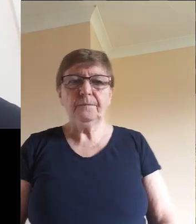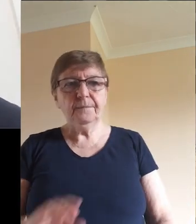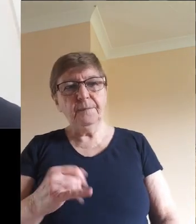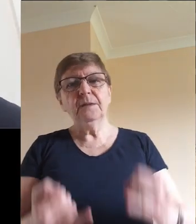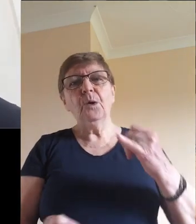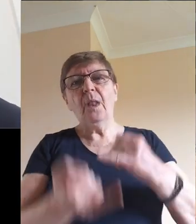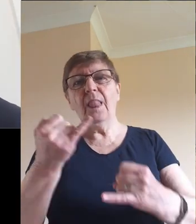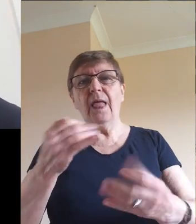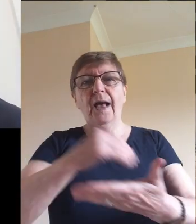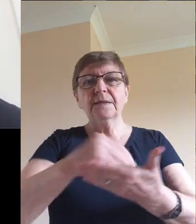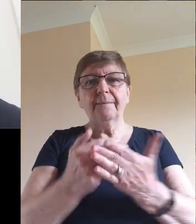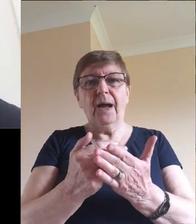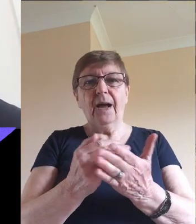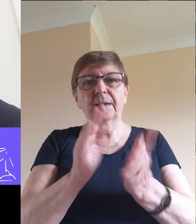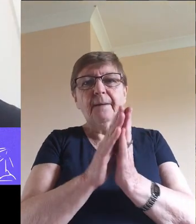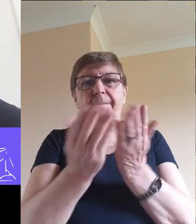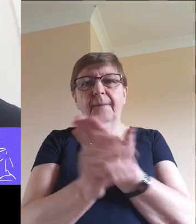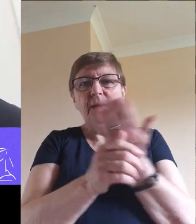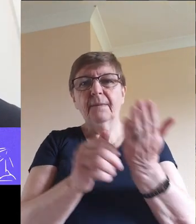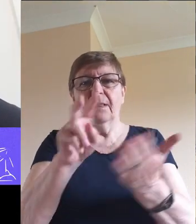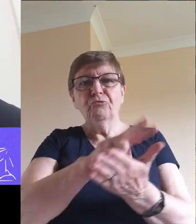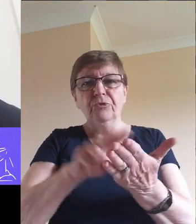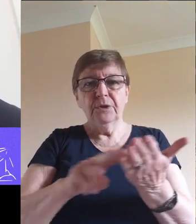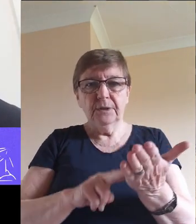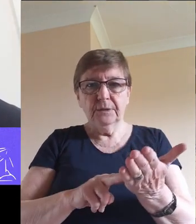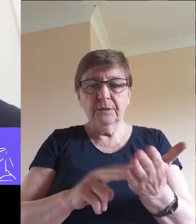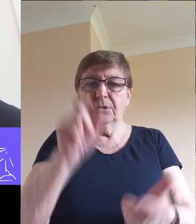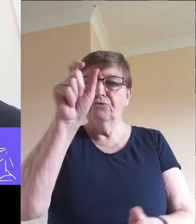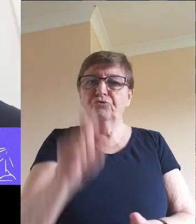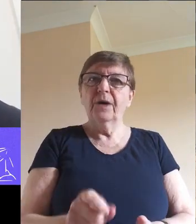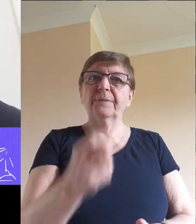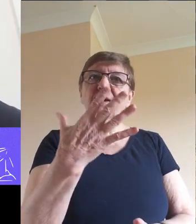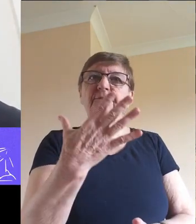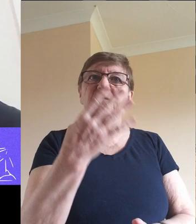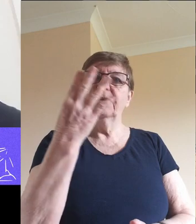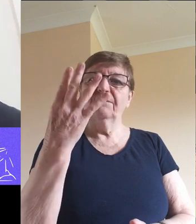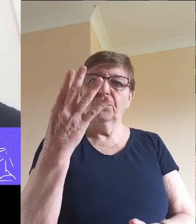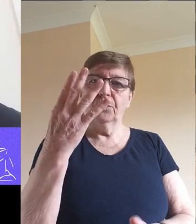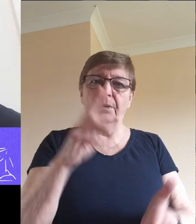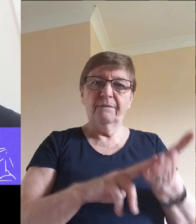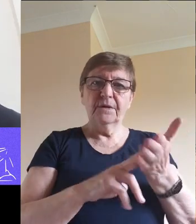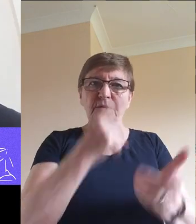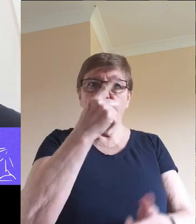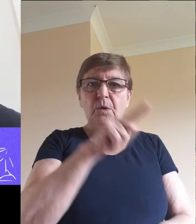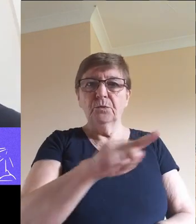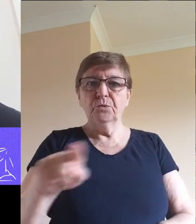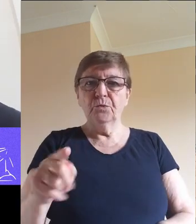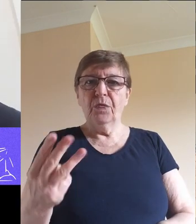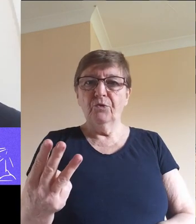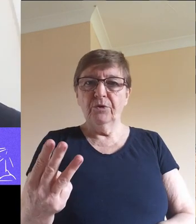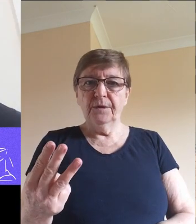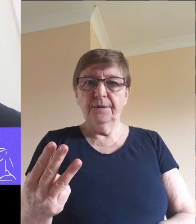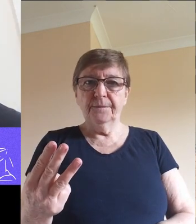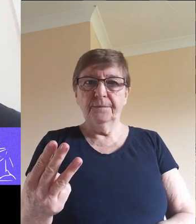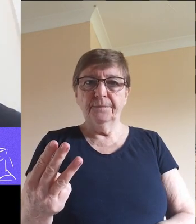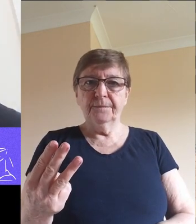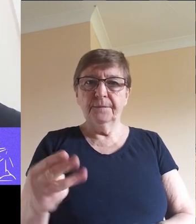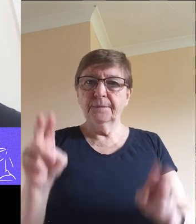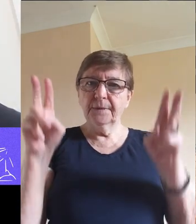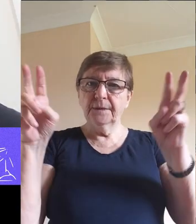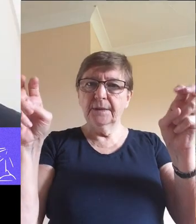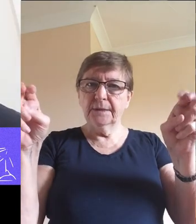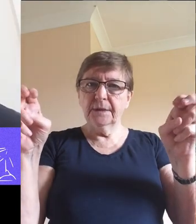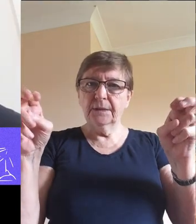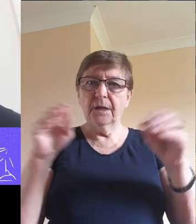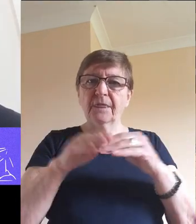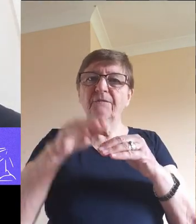Finally, we have the last part, chapter 54, verses 1 to 3, and it's entitled The